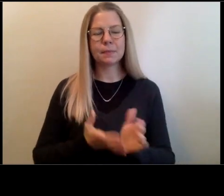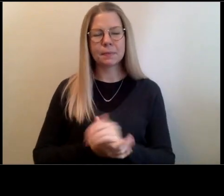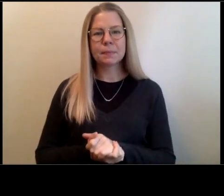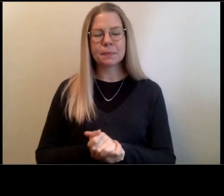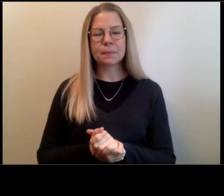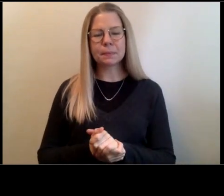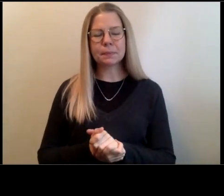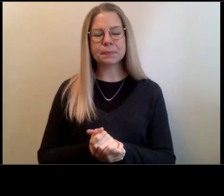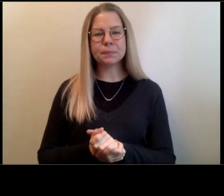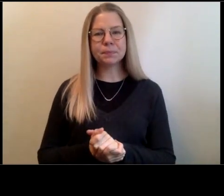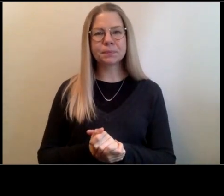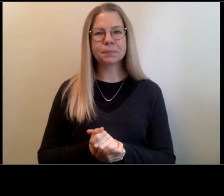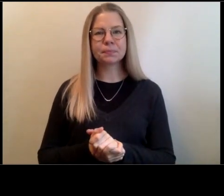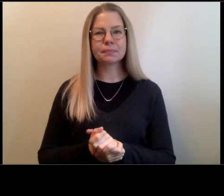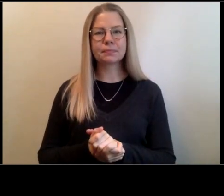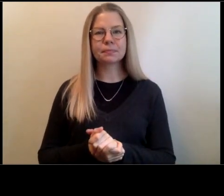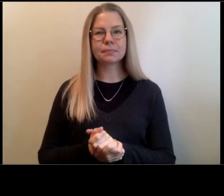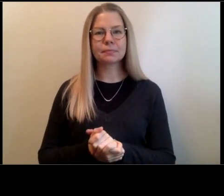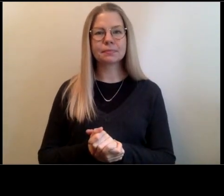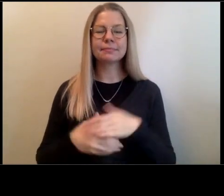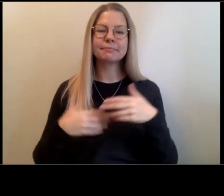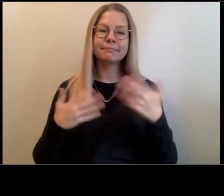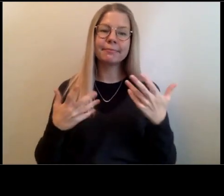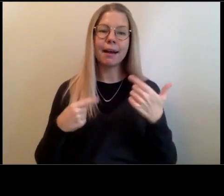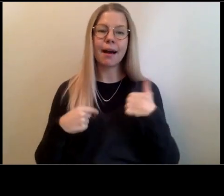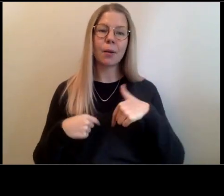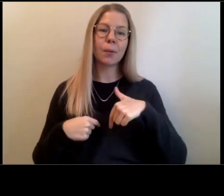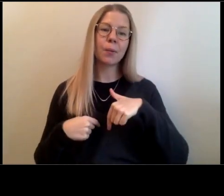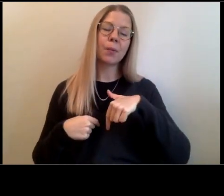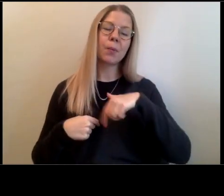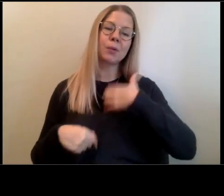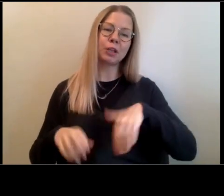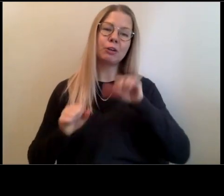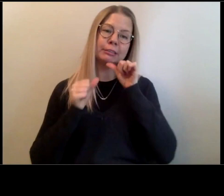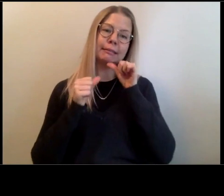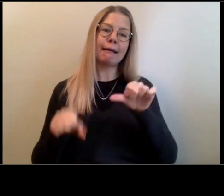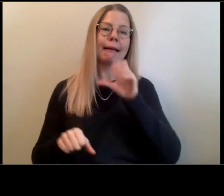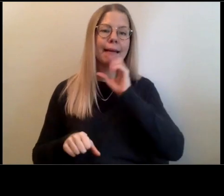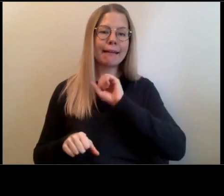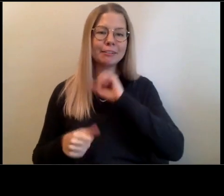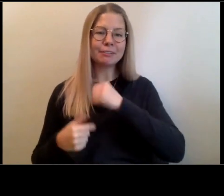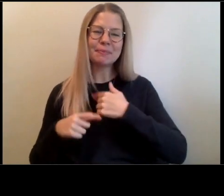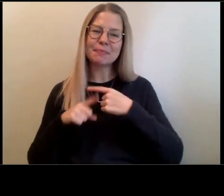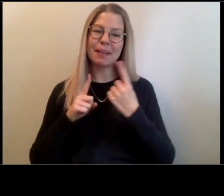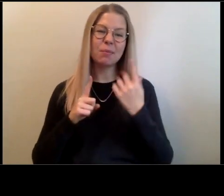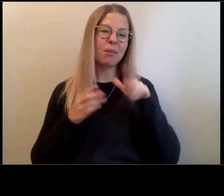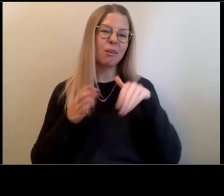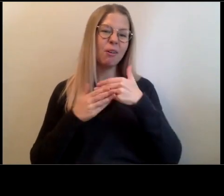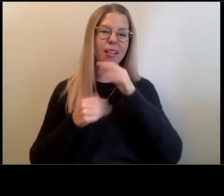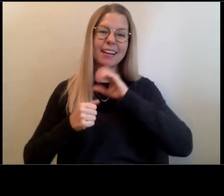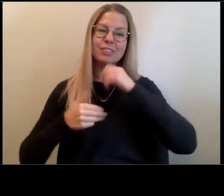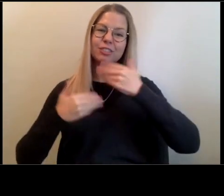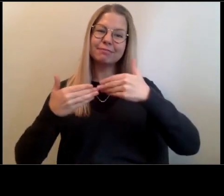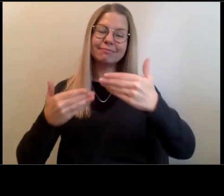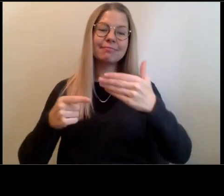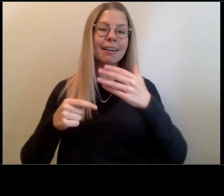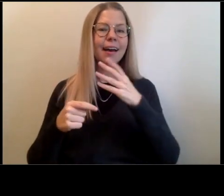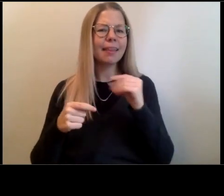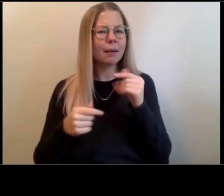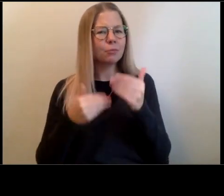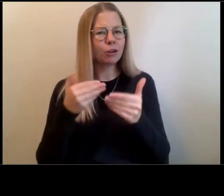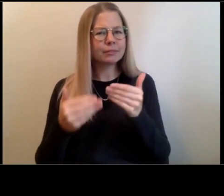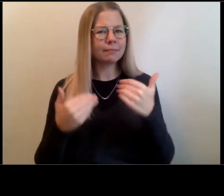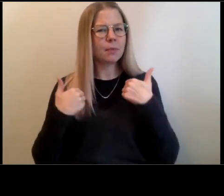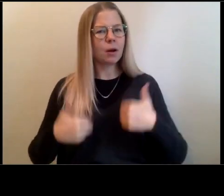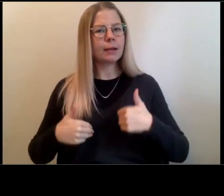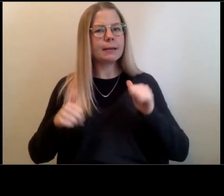I would love to say I'm not aging, but of course we all are. And aging starts faster and earlier than you think. Right. And actually just